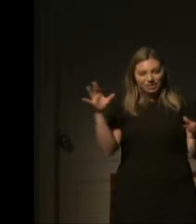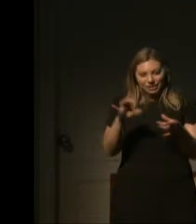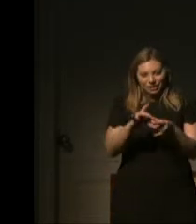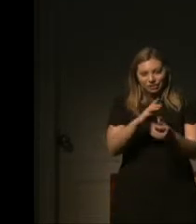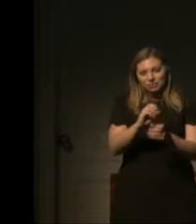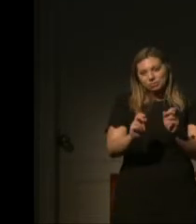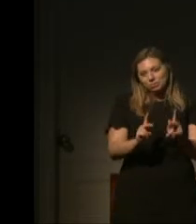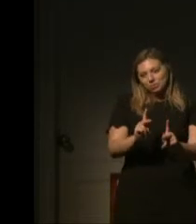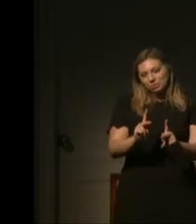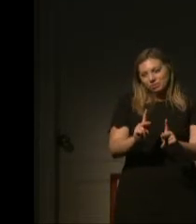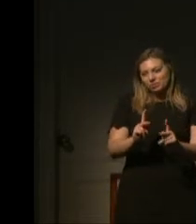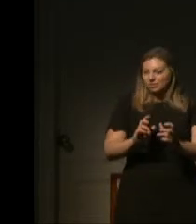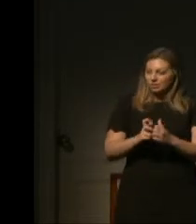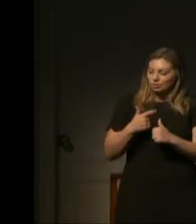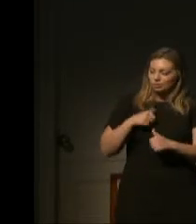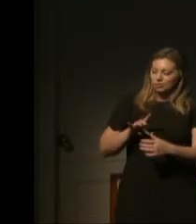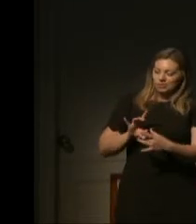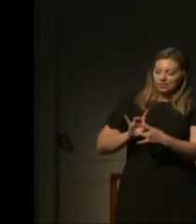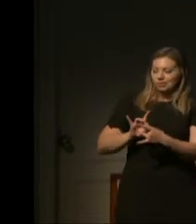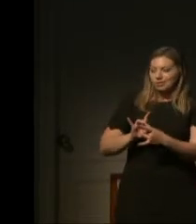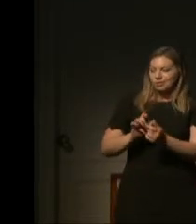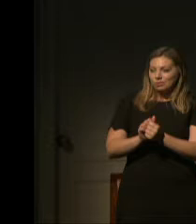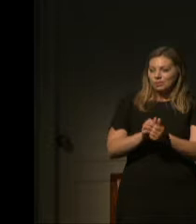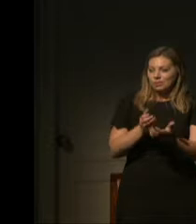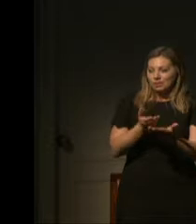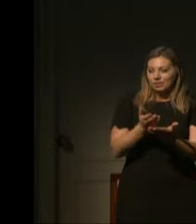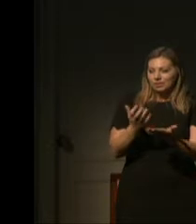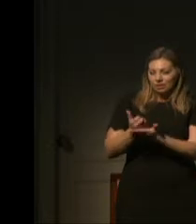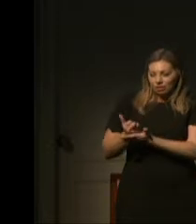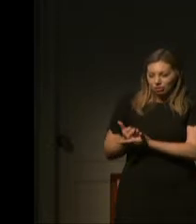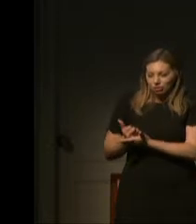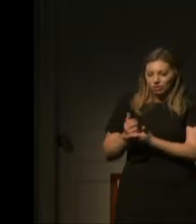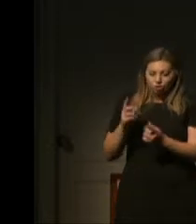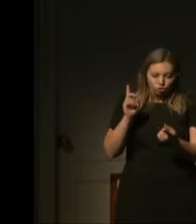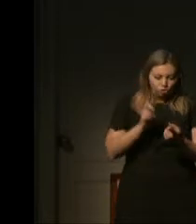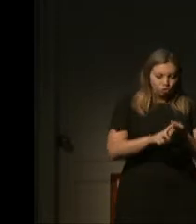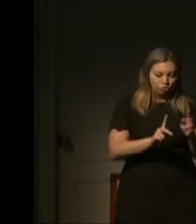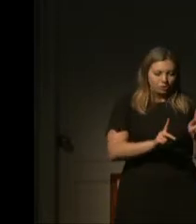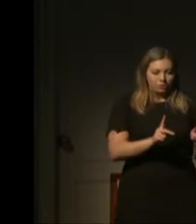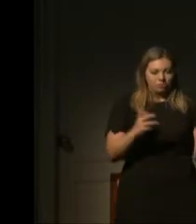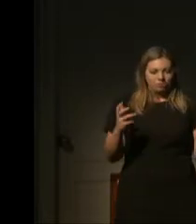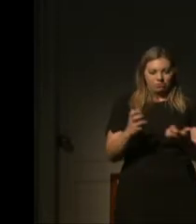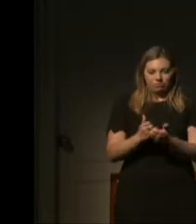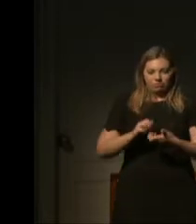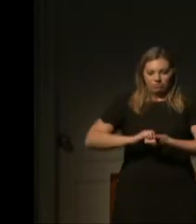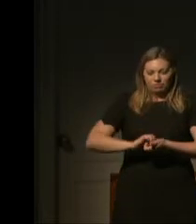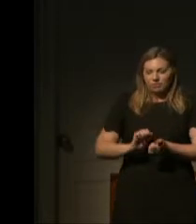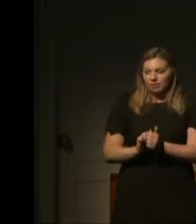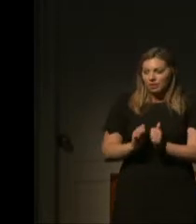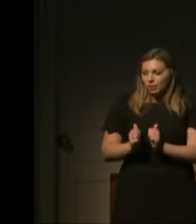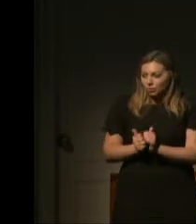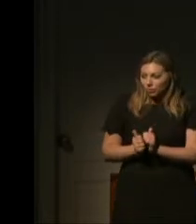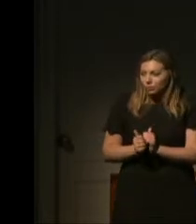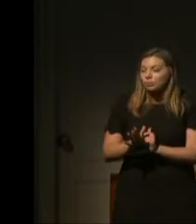people and how we connect our collections to people. This, as I